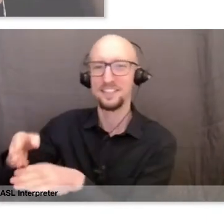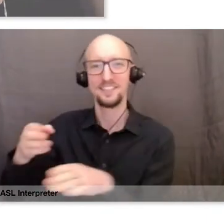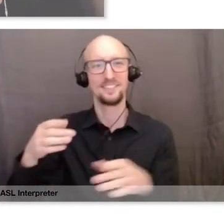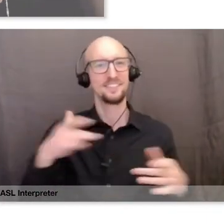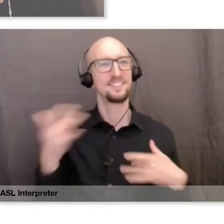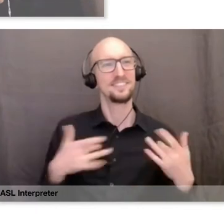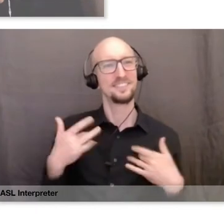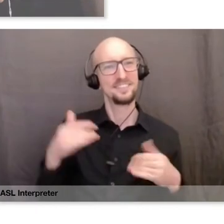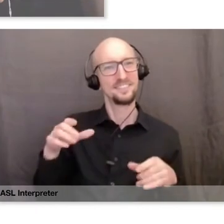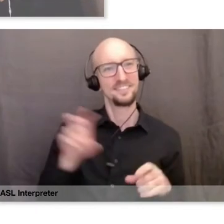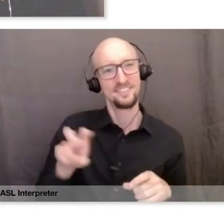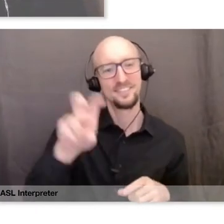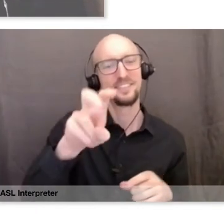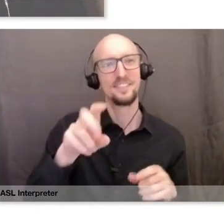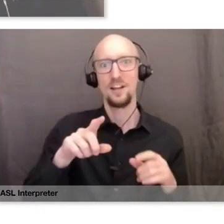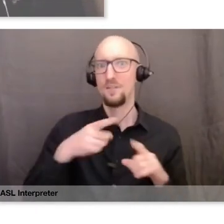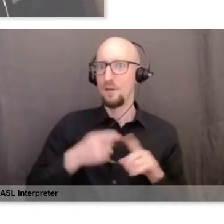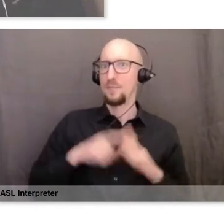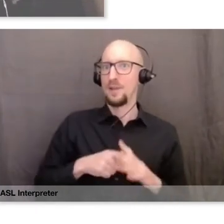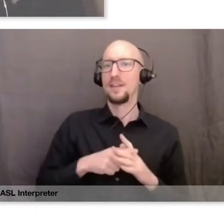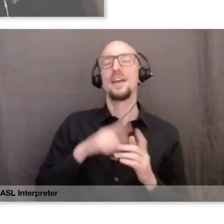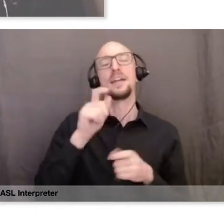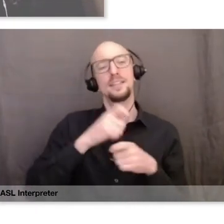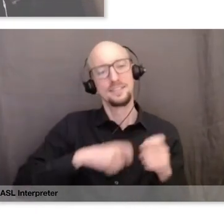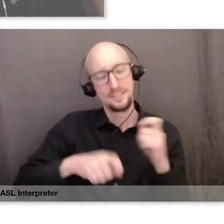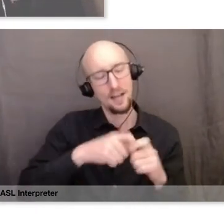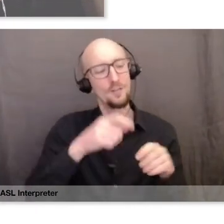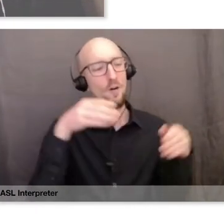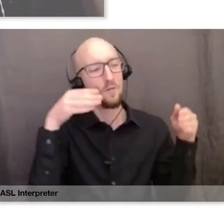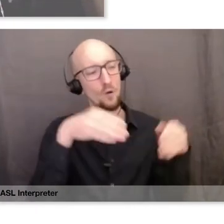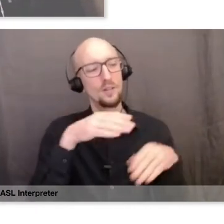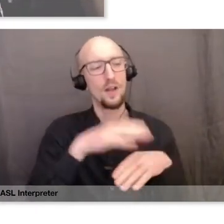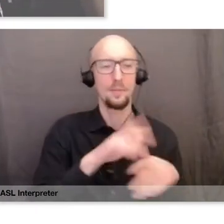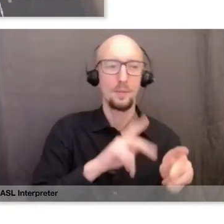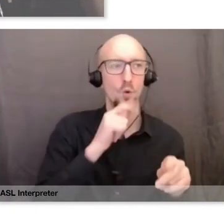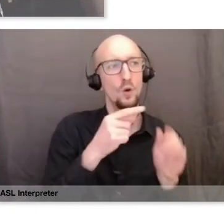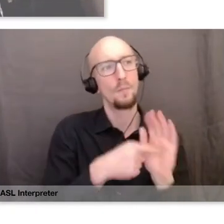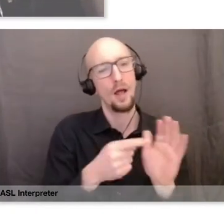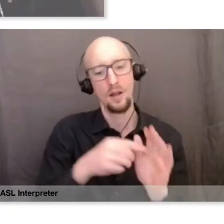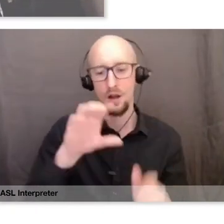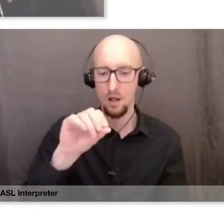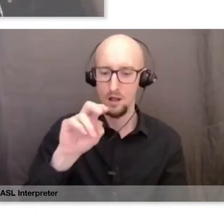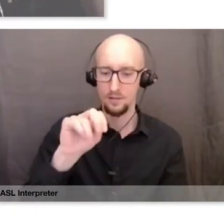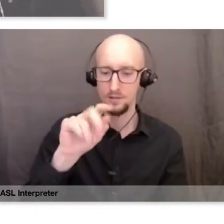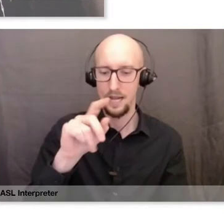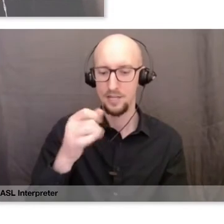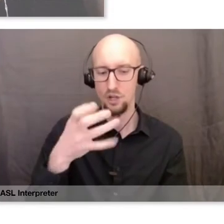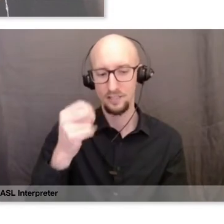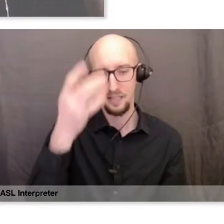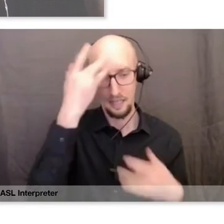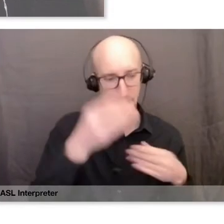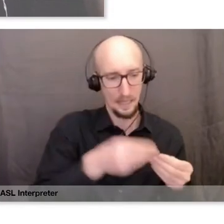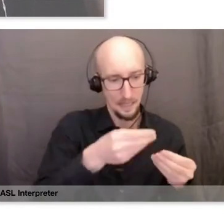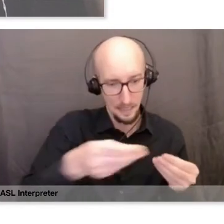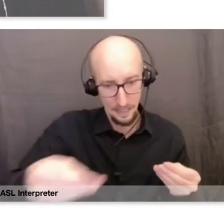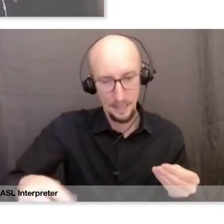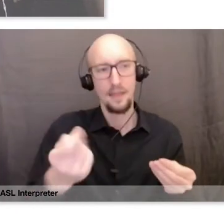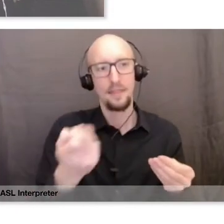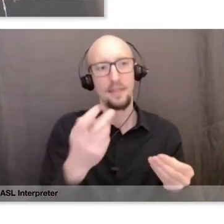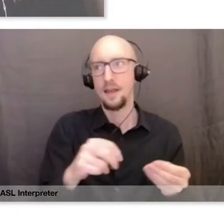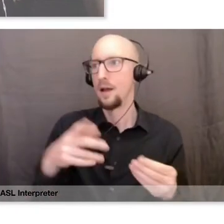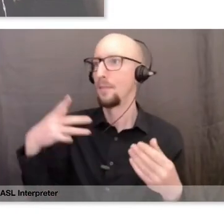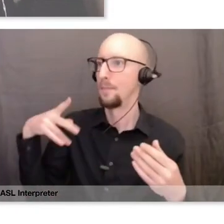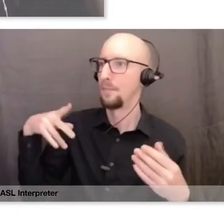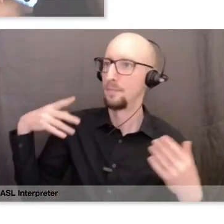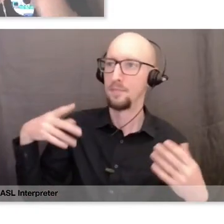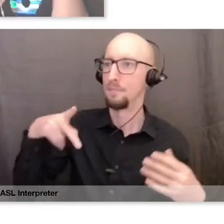instead of mm-hmm. focusing on the people who are modeling contagions, providing different models, and then the public health people